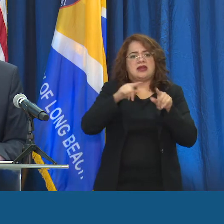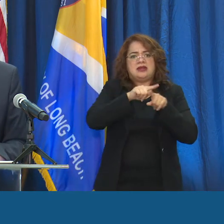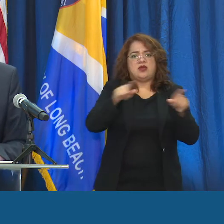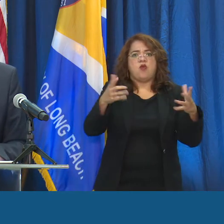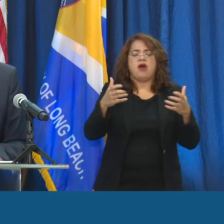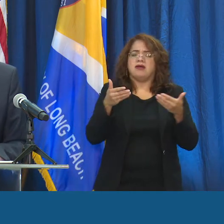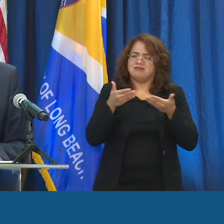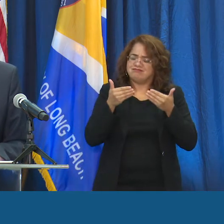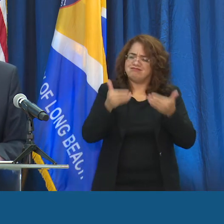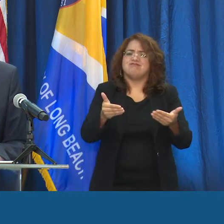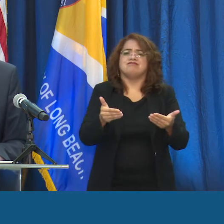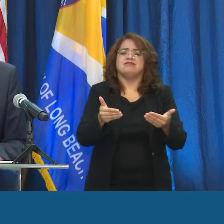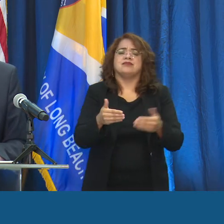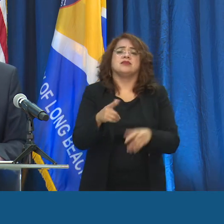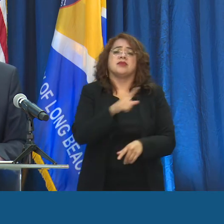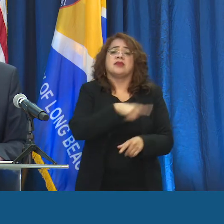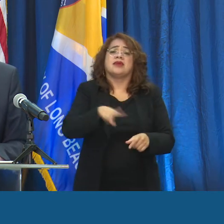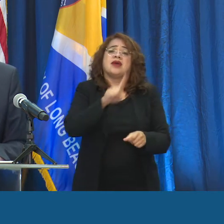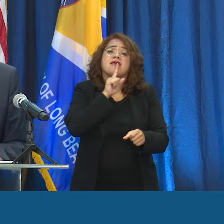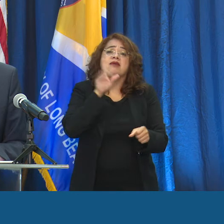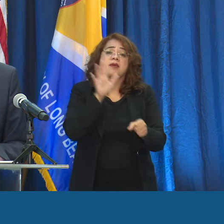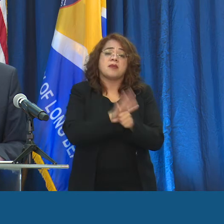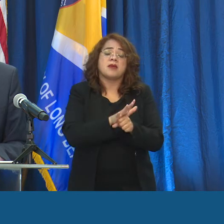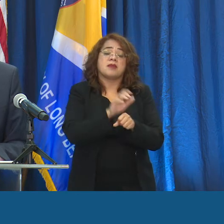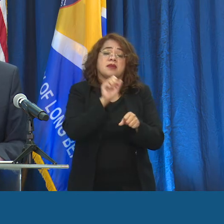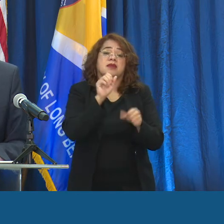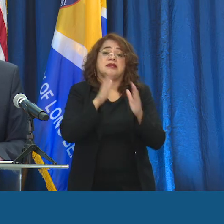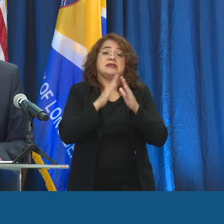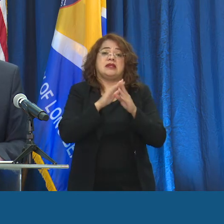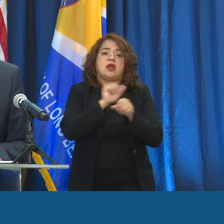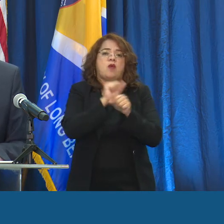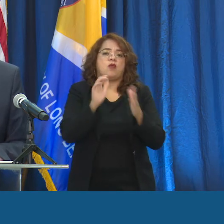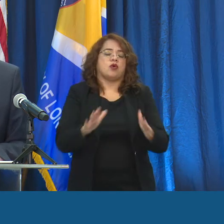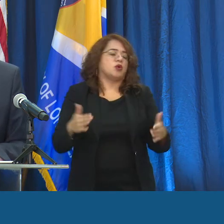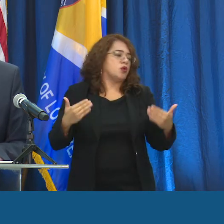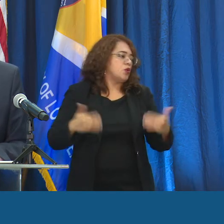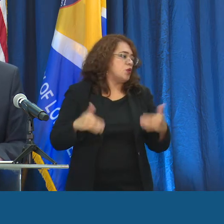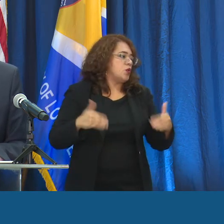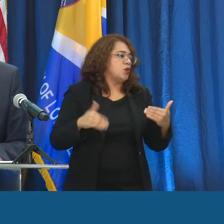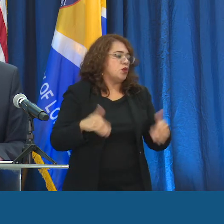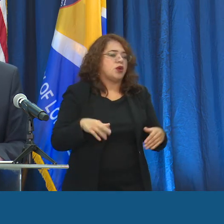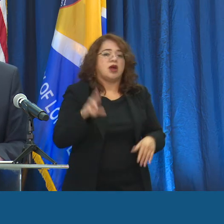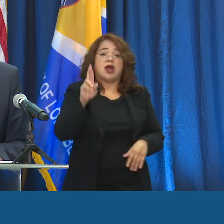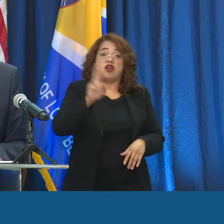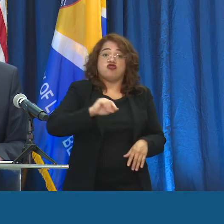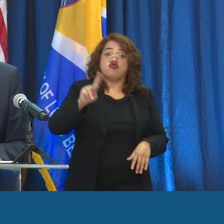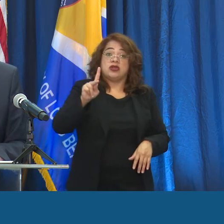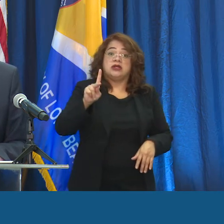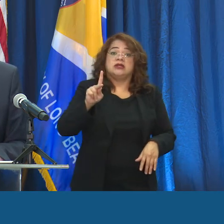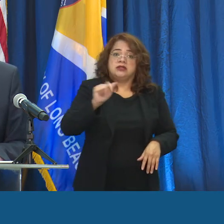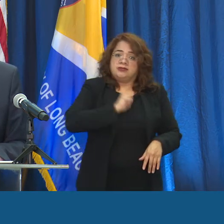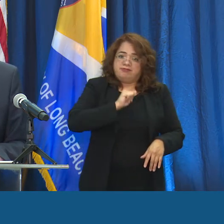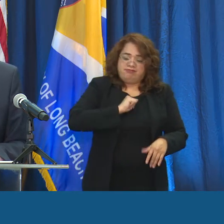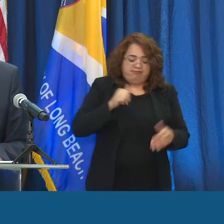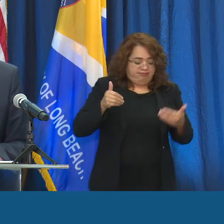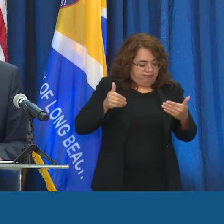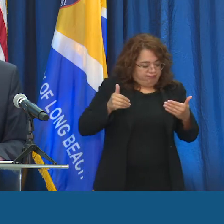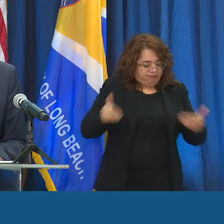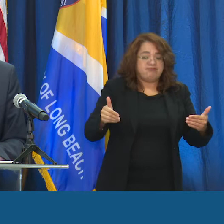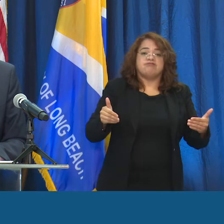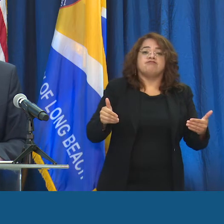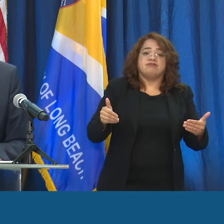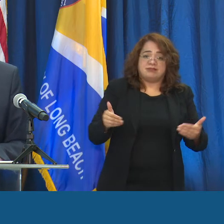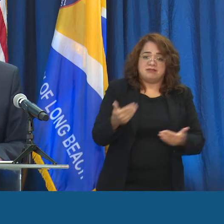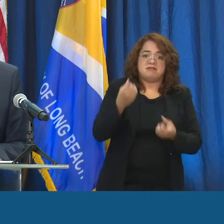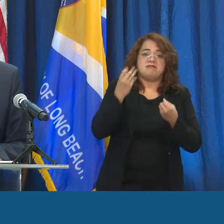with the dedication of our city employees in these incredibly difficult times. They put themselves at risk for being emergency workers. They've been